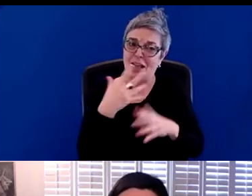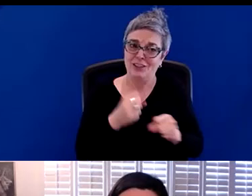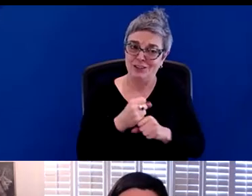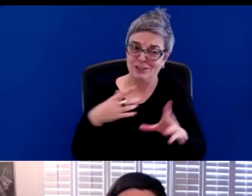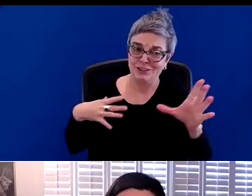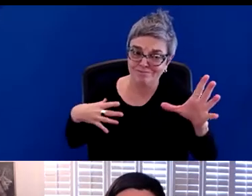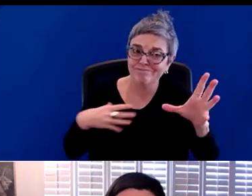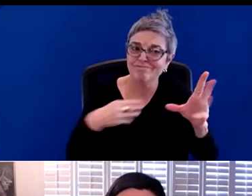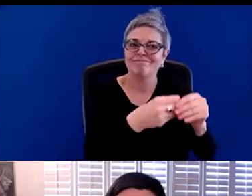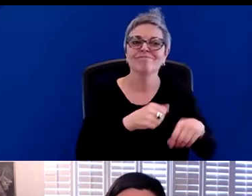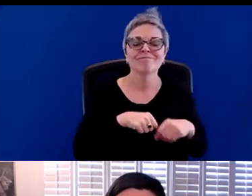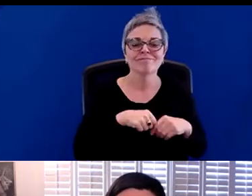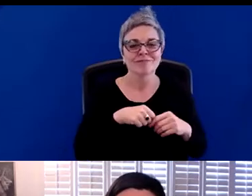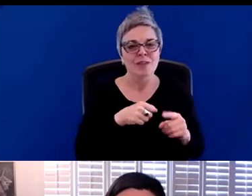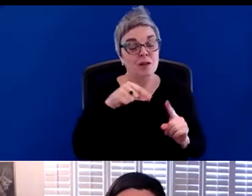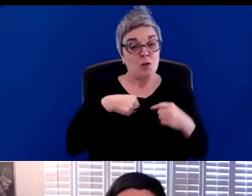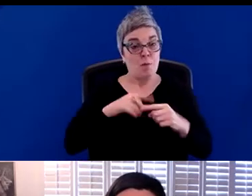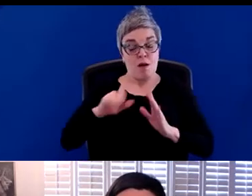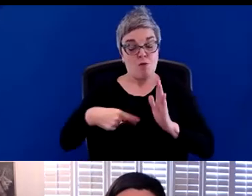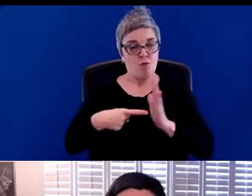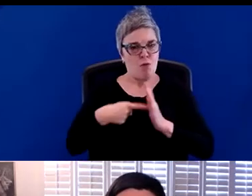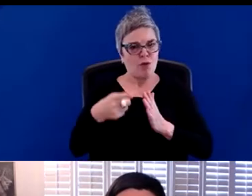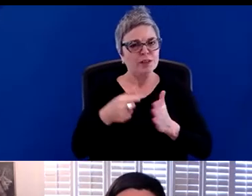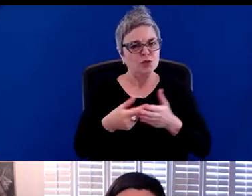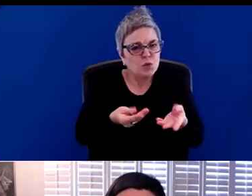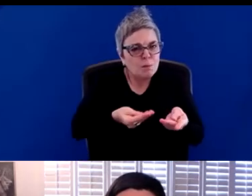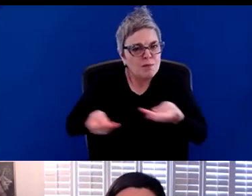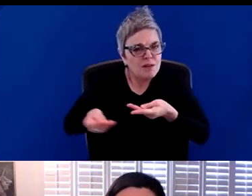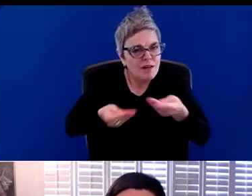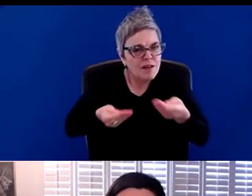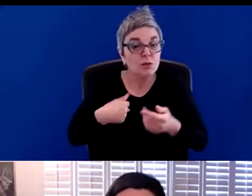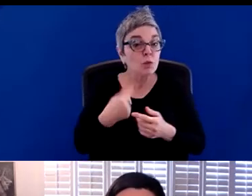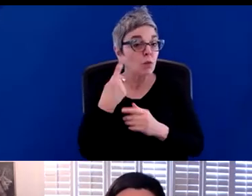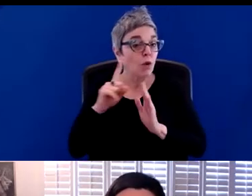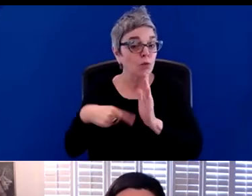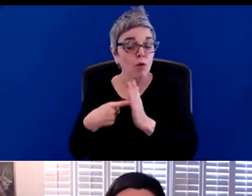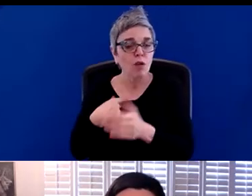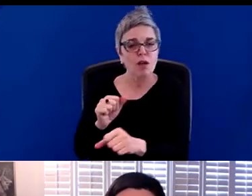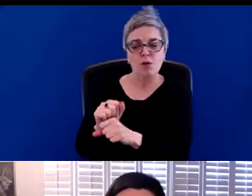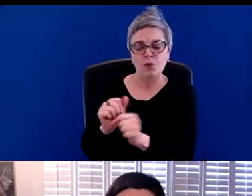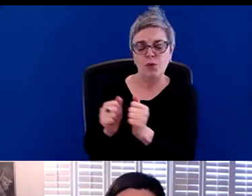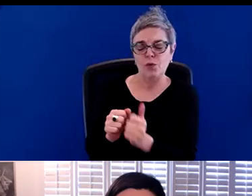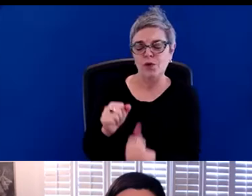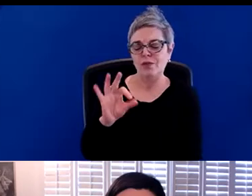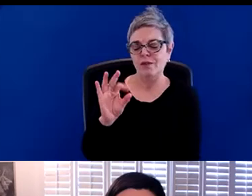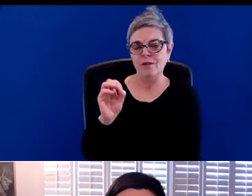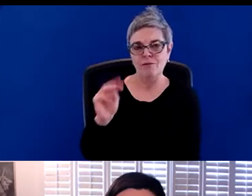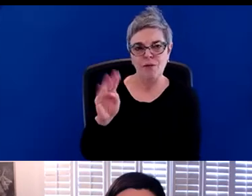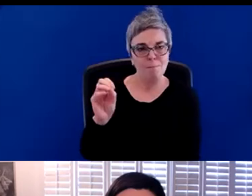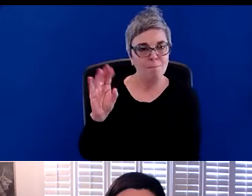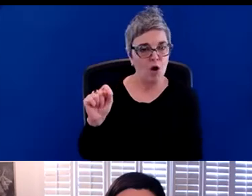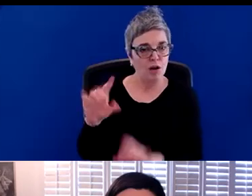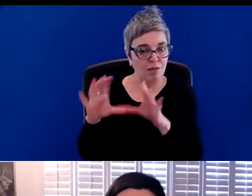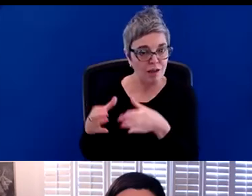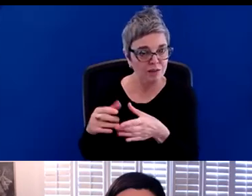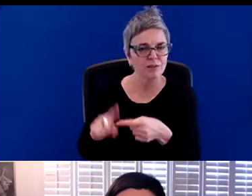And one of my roles has been to work with the Fembot Collective and Carol Stabile, my co-editor, and